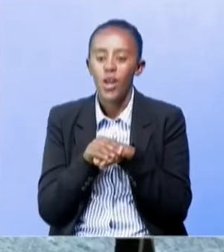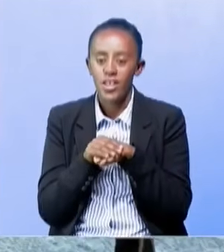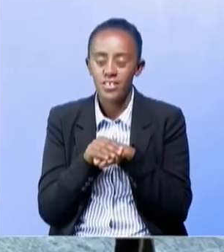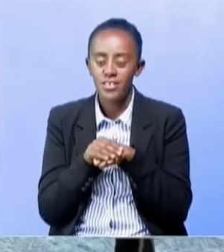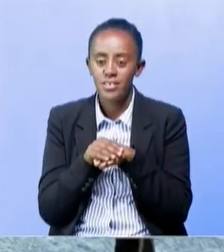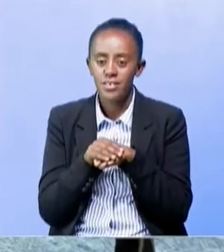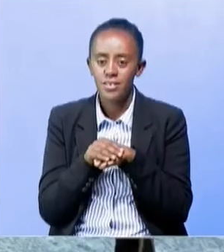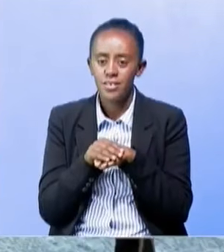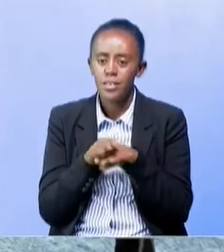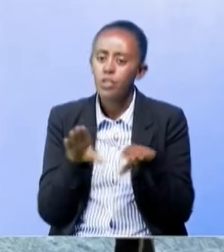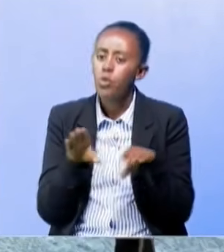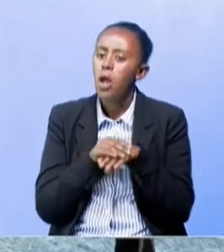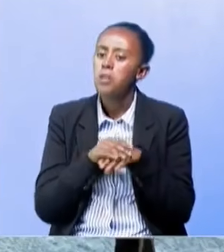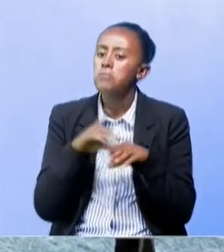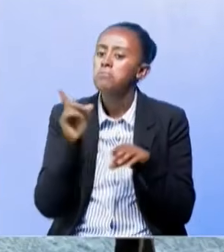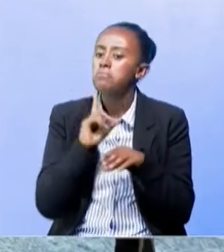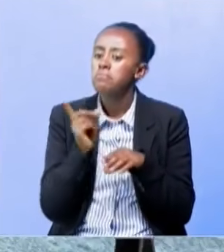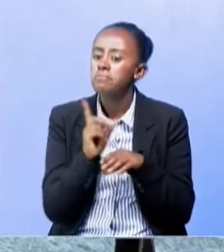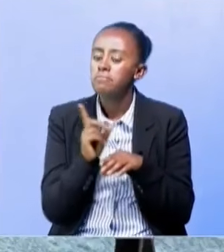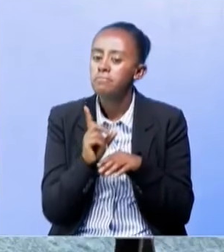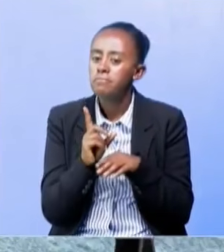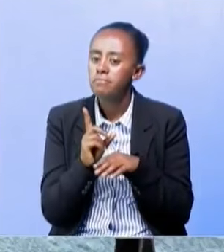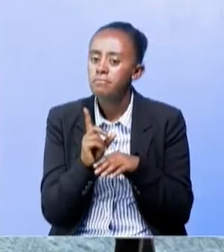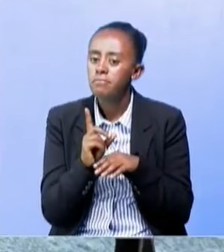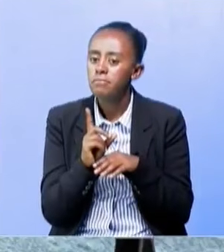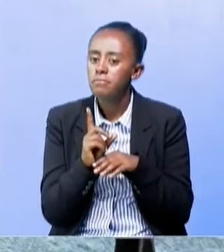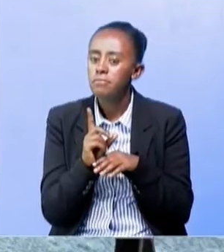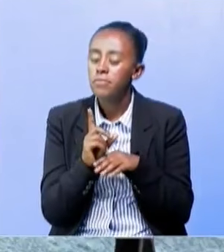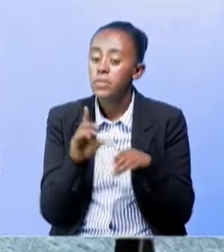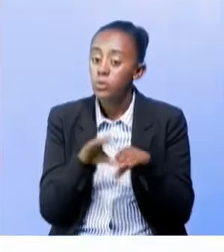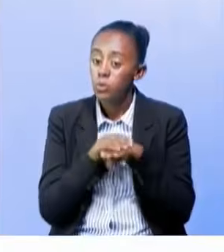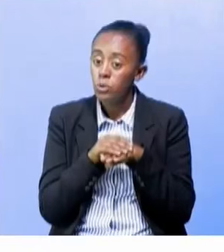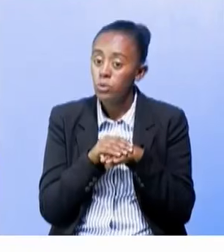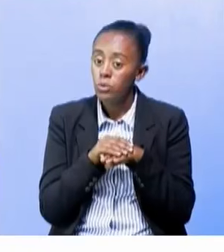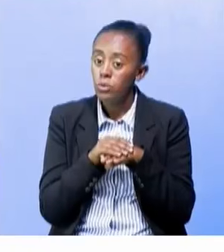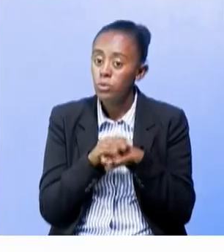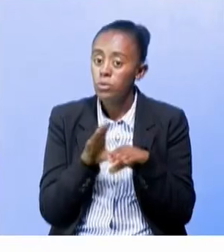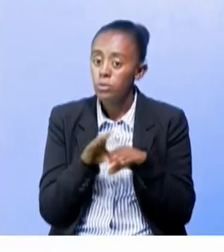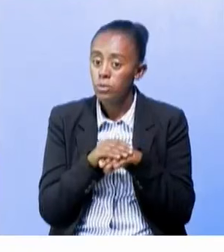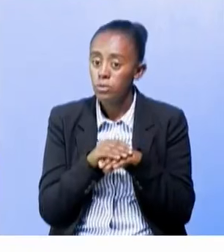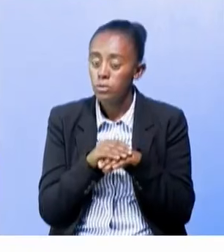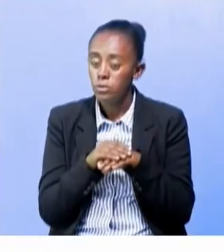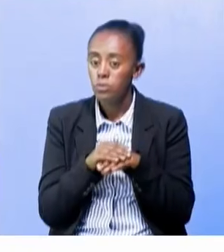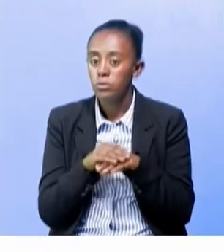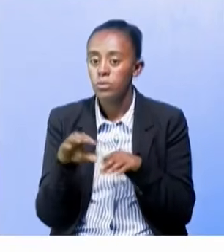Do you know what introduction means? In other ways, introduction means, in other ways, topic,